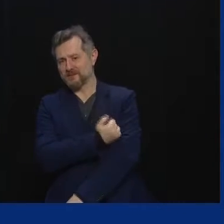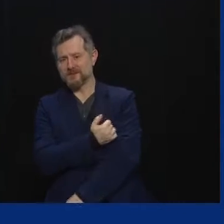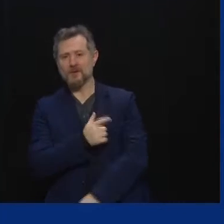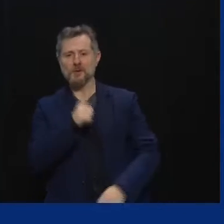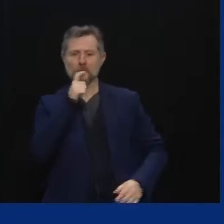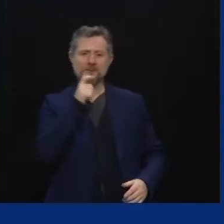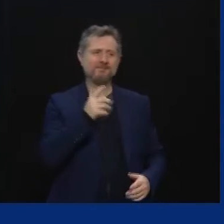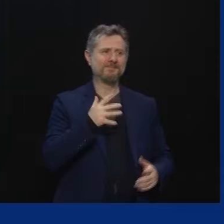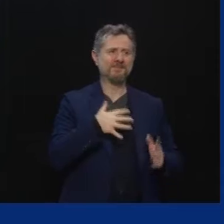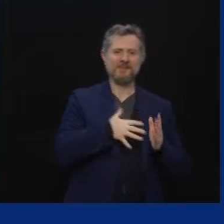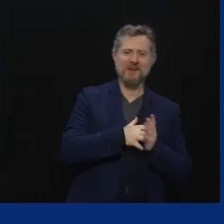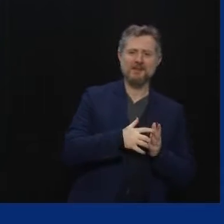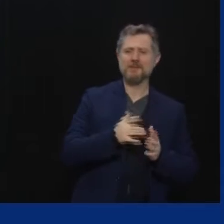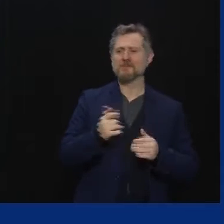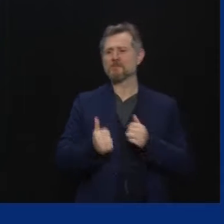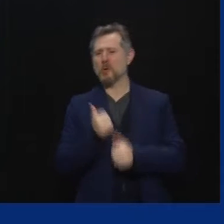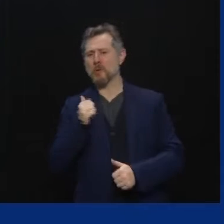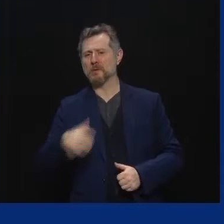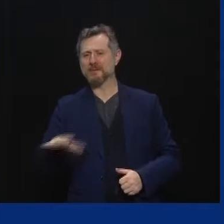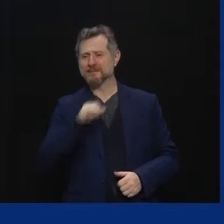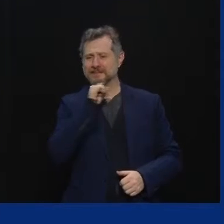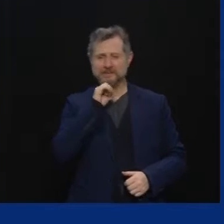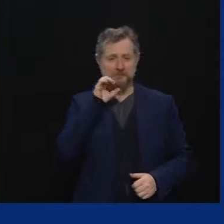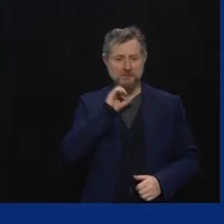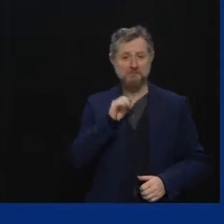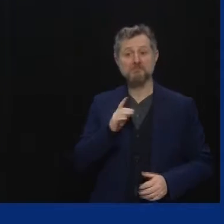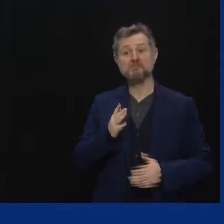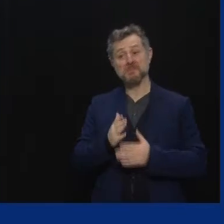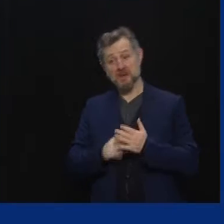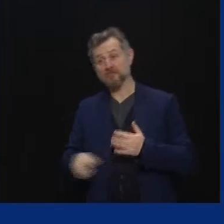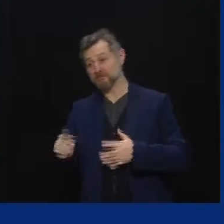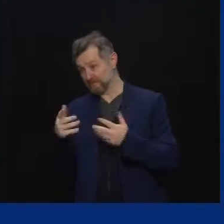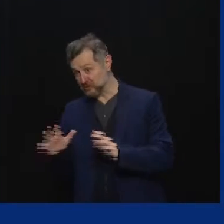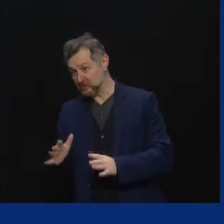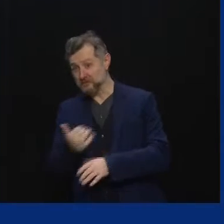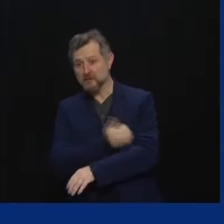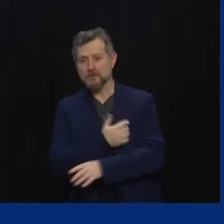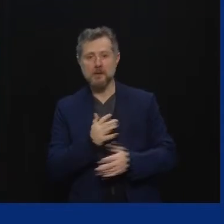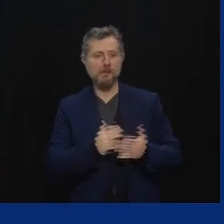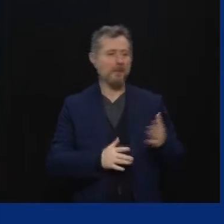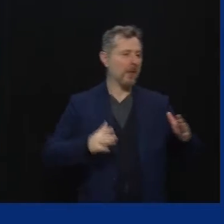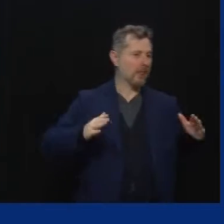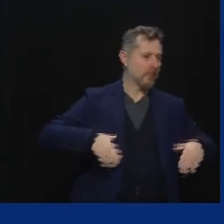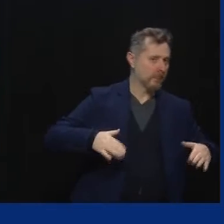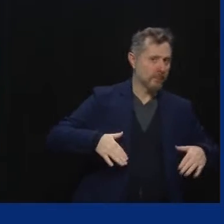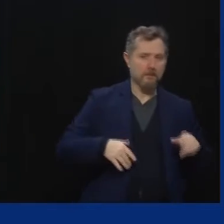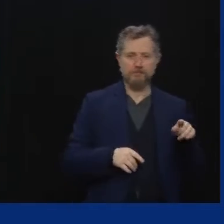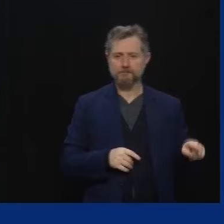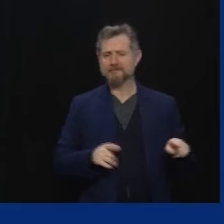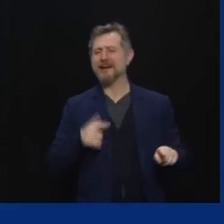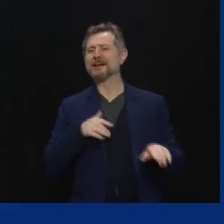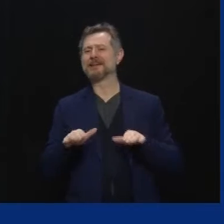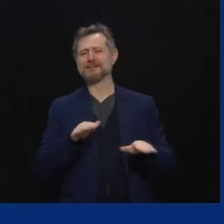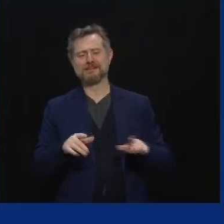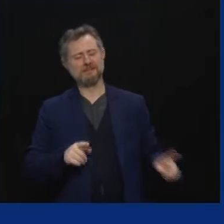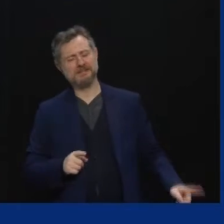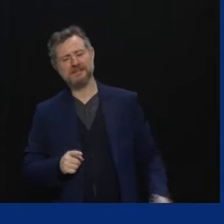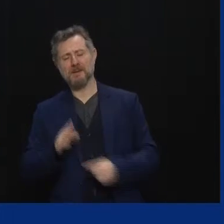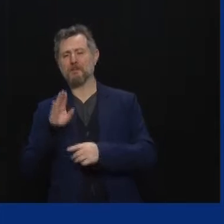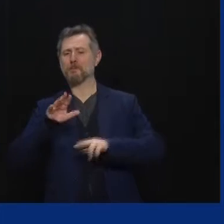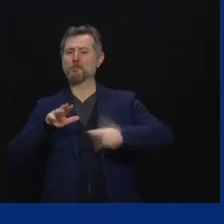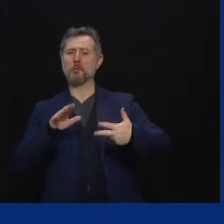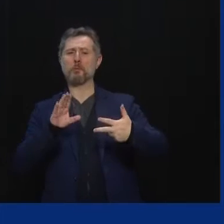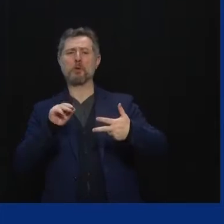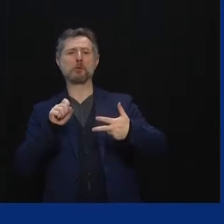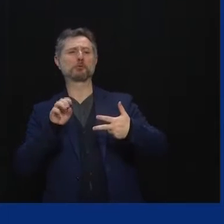who had been not vaccinated, some who were vaccinated, but getting that booster is critically important. So we're going to be reaching out to all Medicare beneficiaries with the